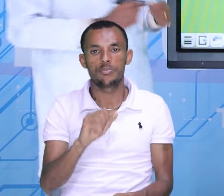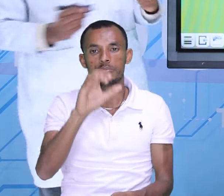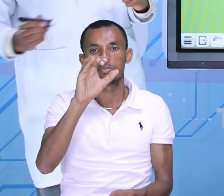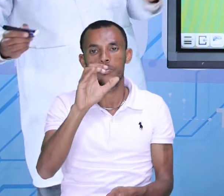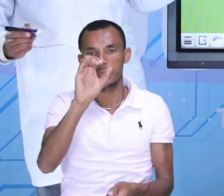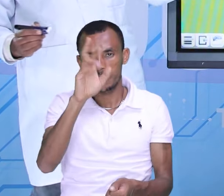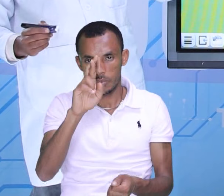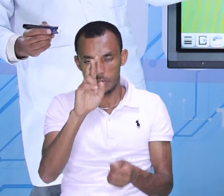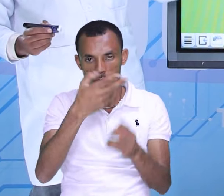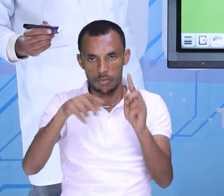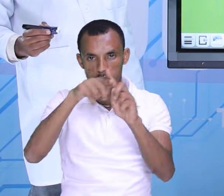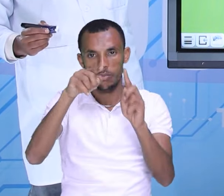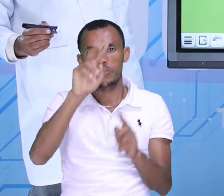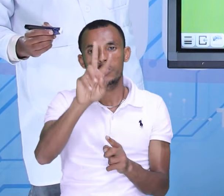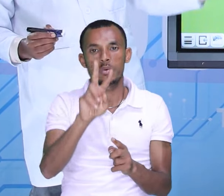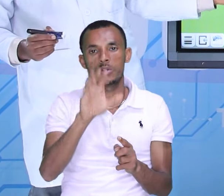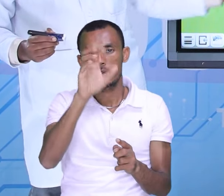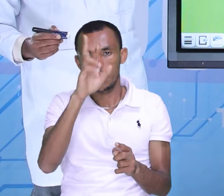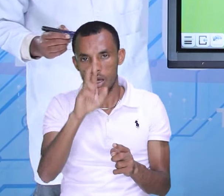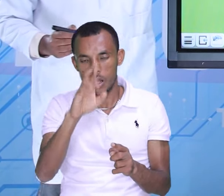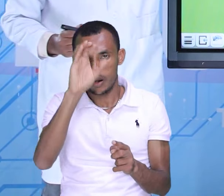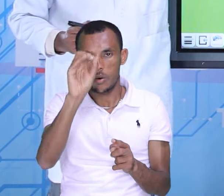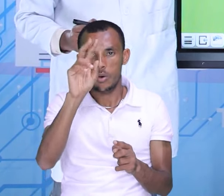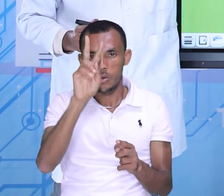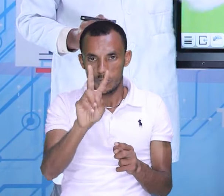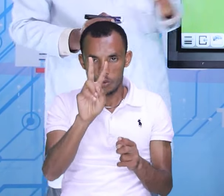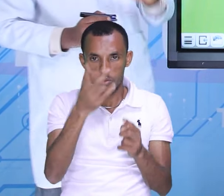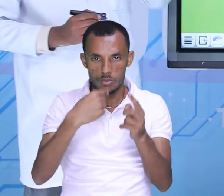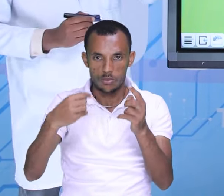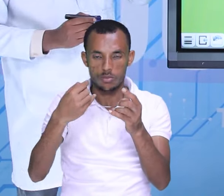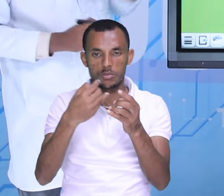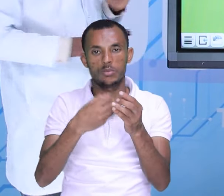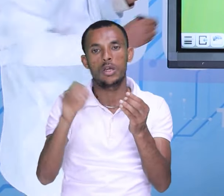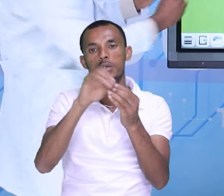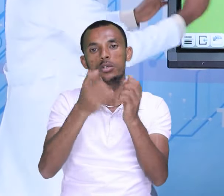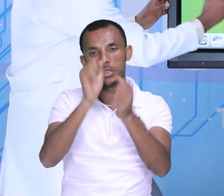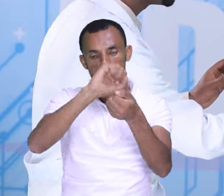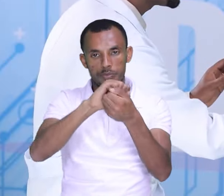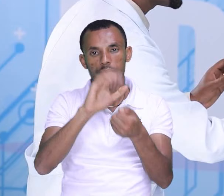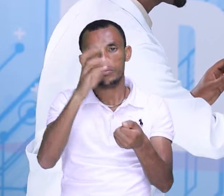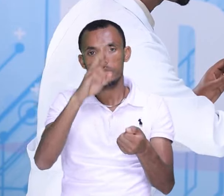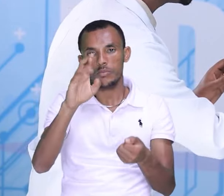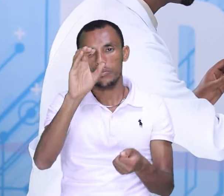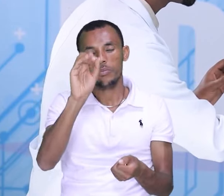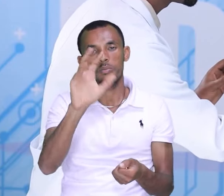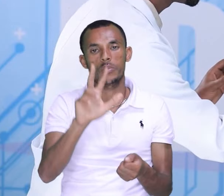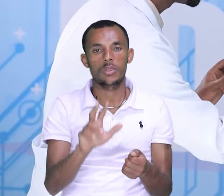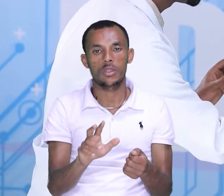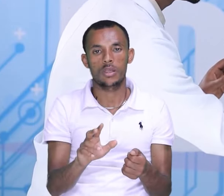3. Cr2O7 2 minus converted into chromium plus 3. The second one is